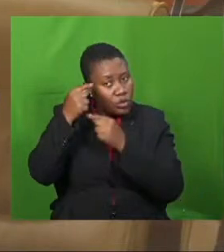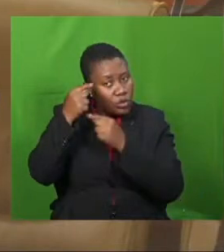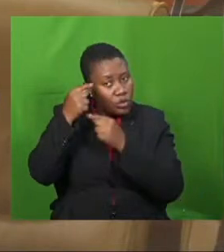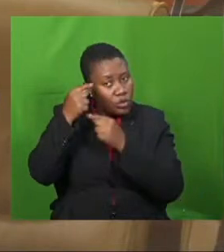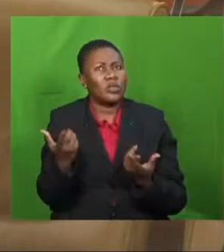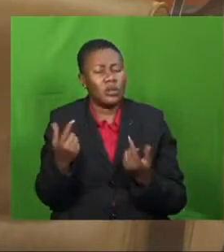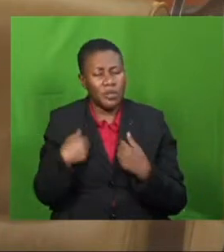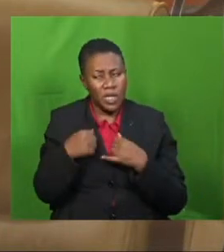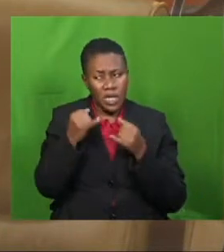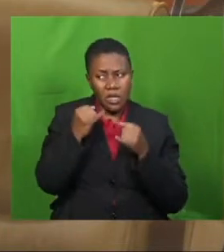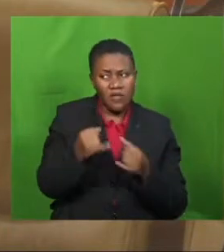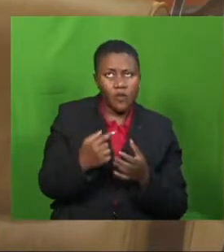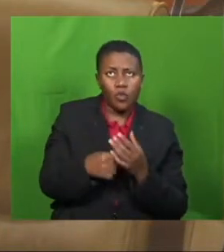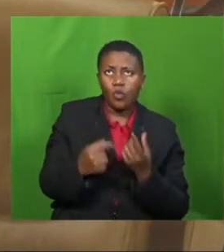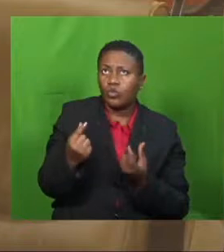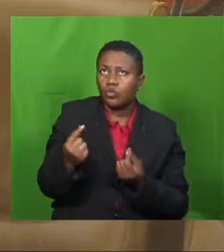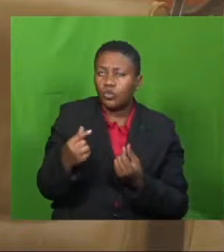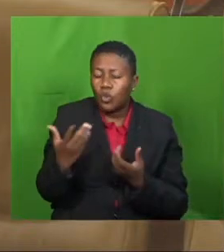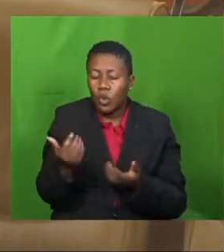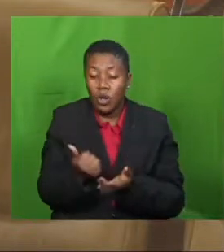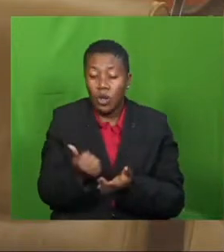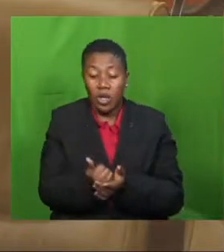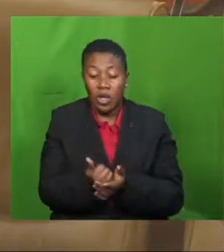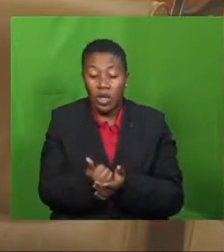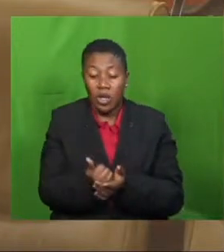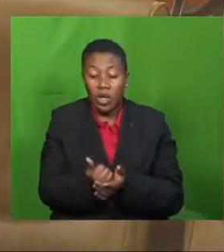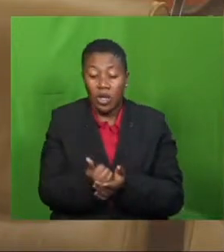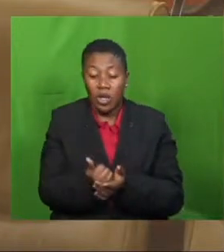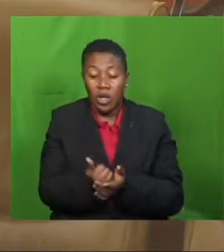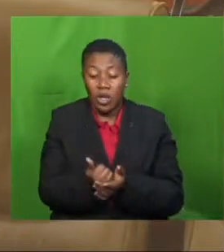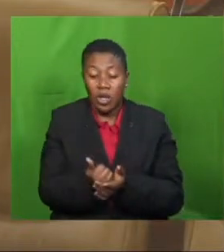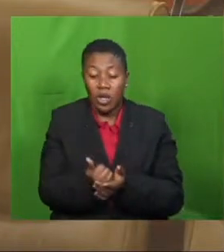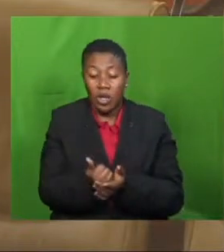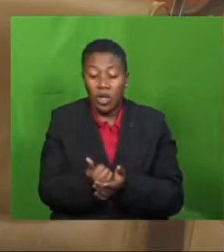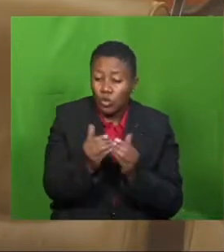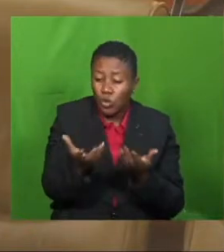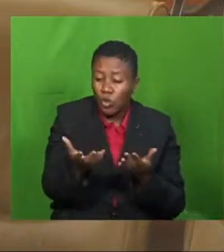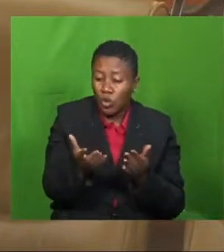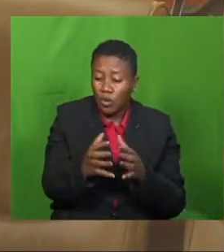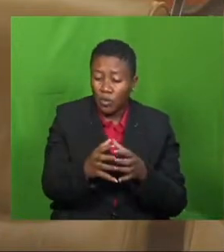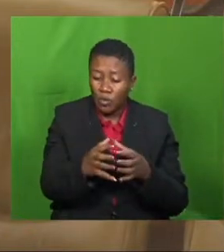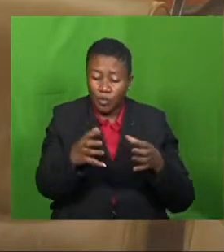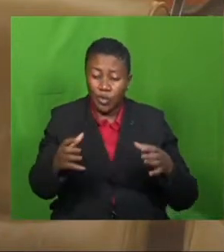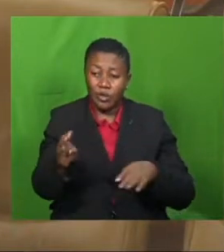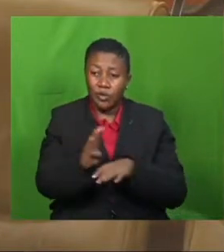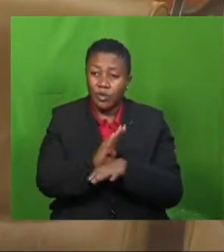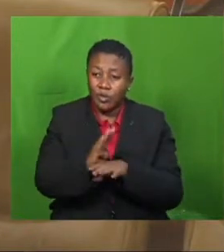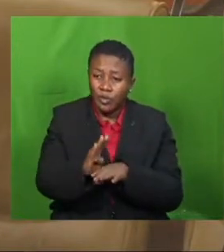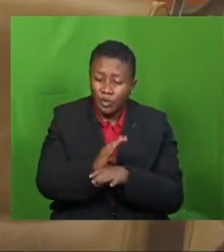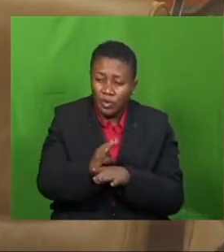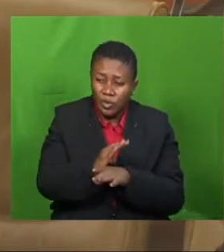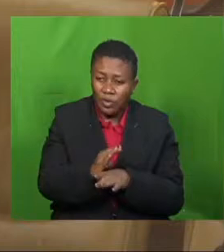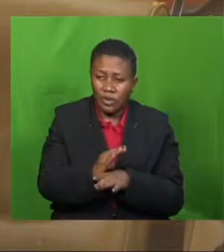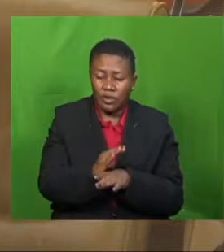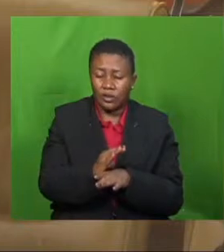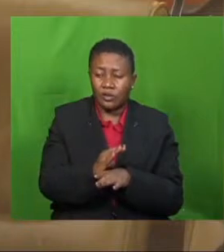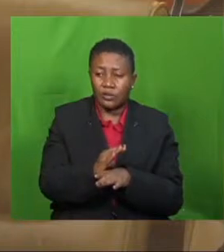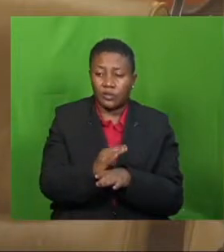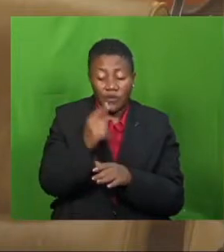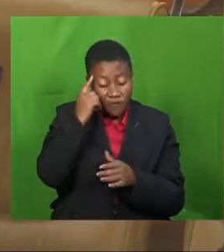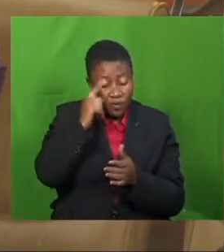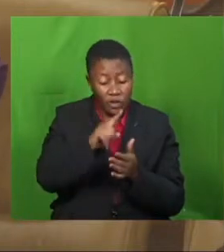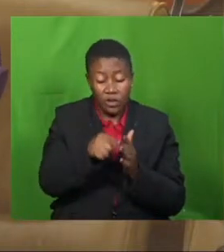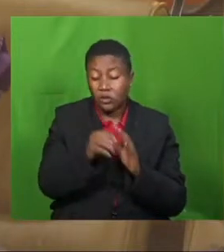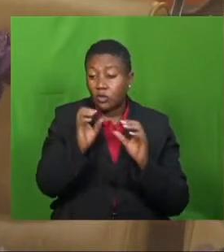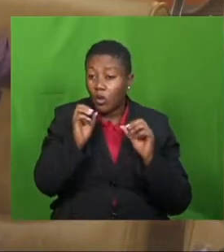help our local, small and medium enterprises take advantage of this once-in-a-lifetime opportunity